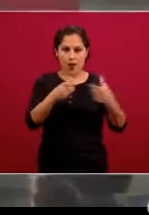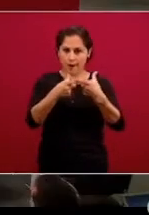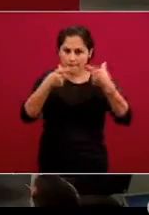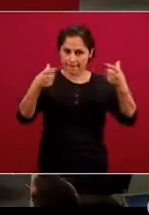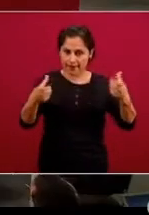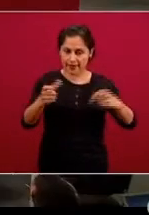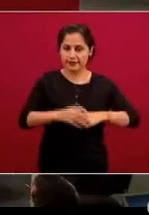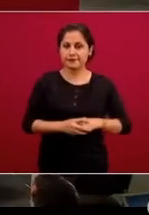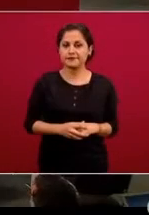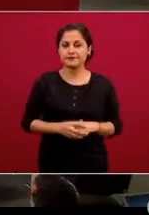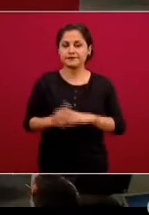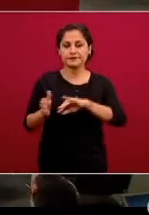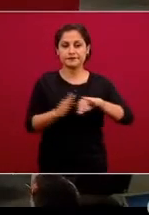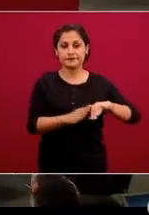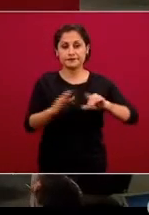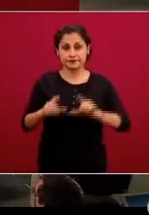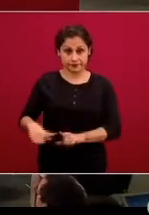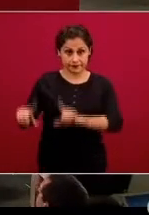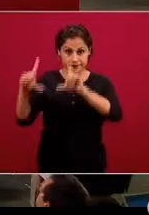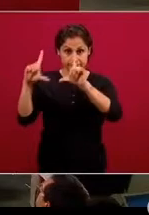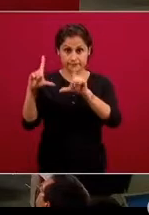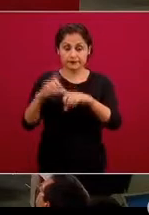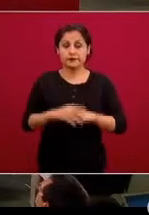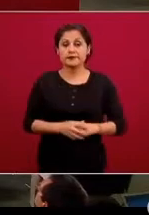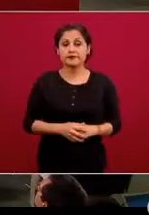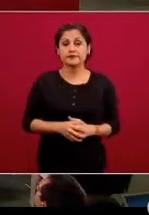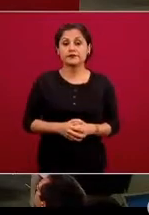This is the cumulative load of those